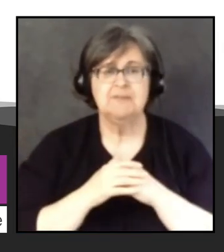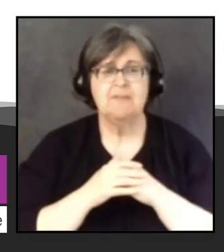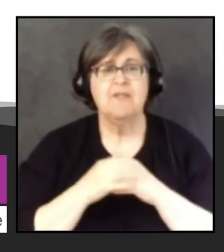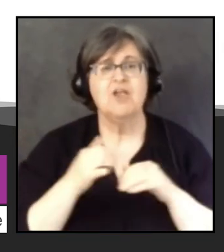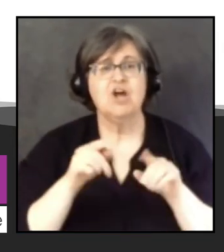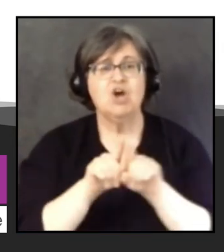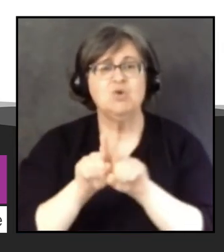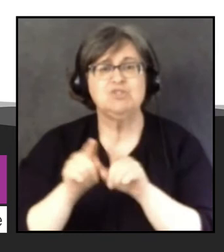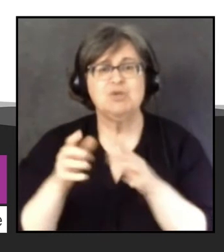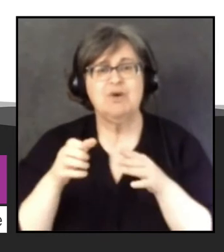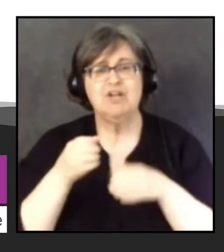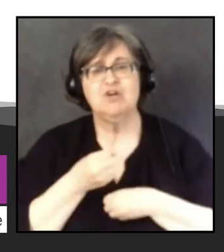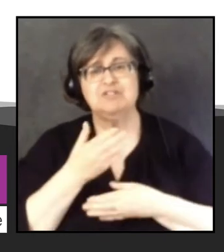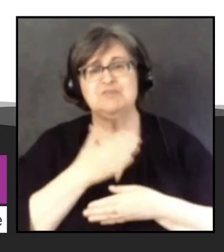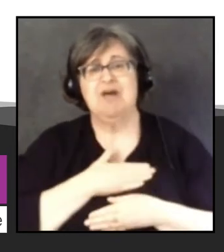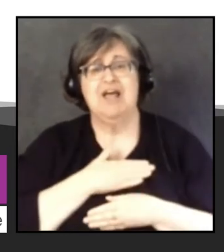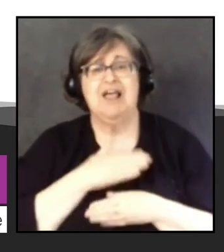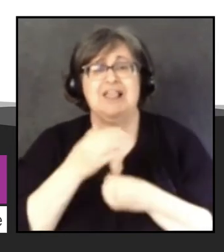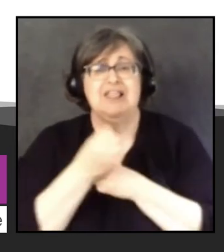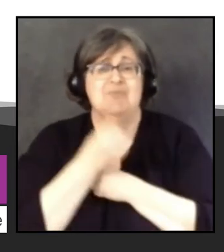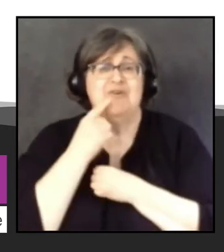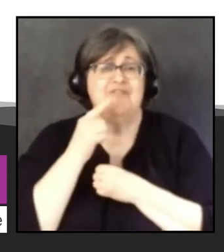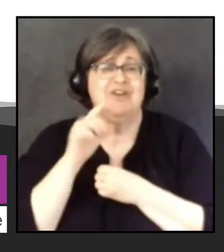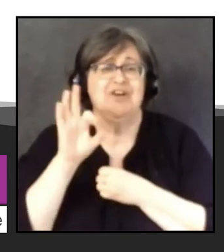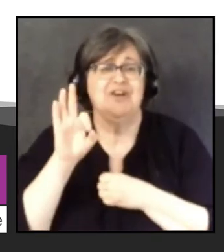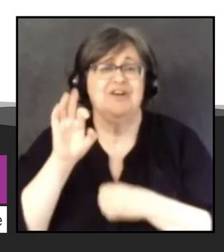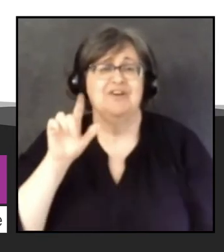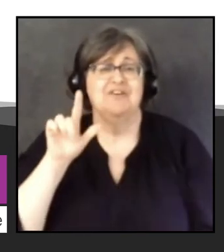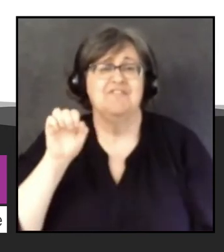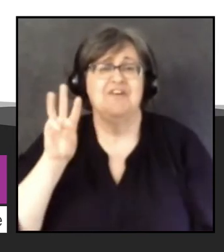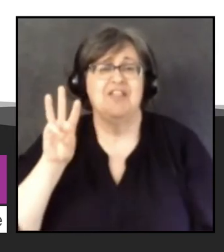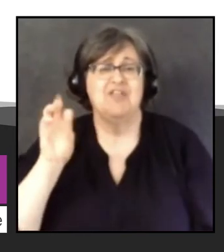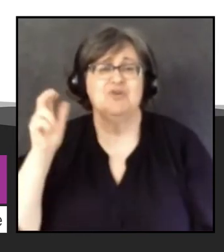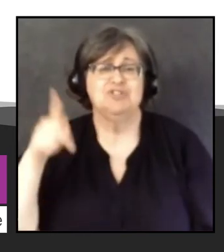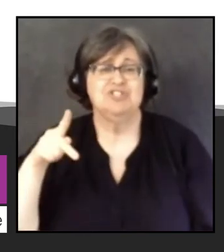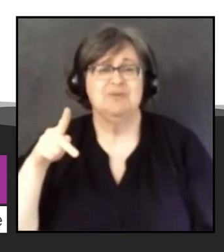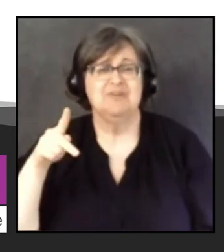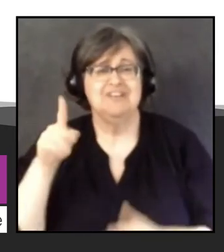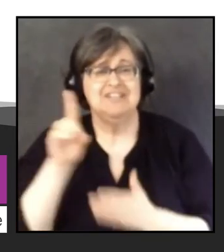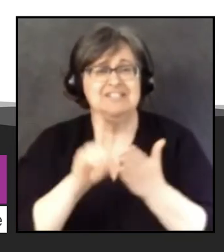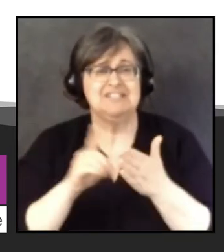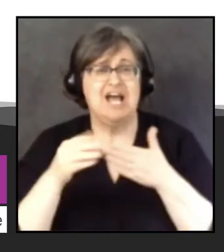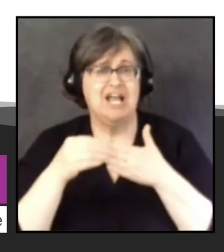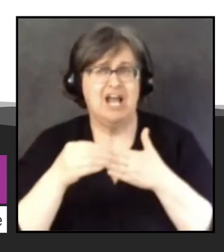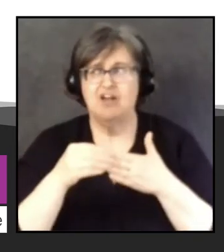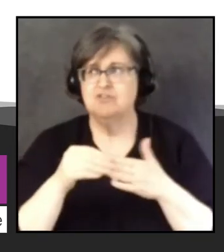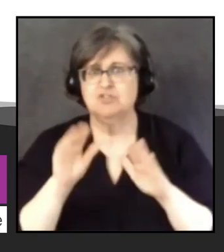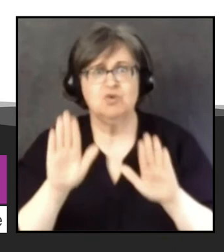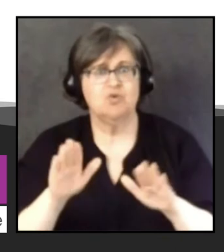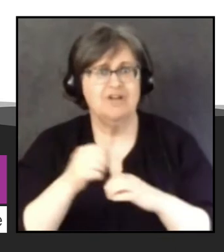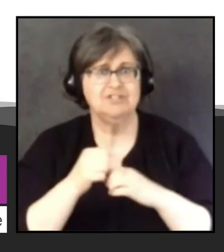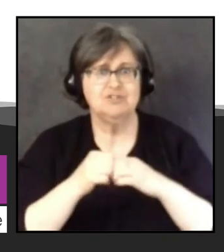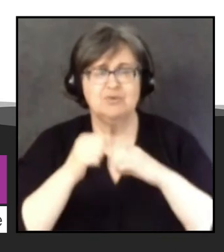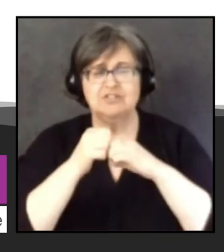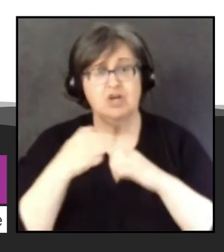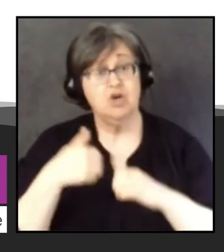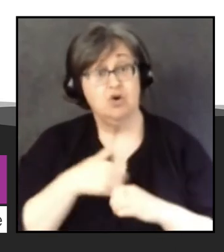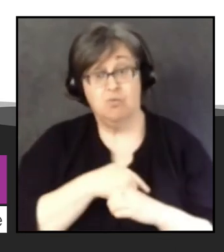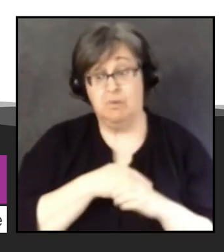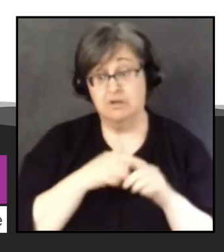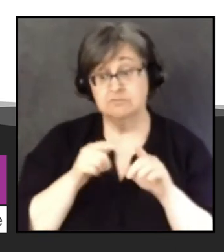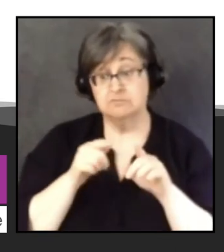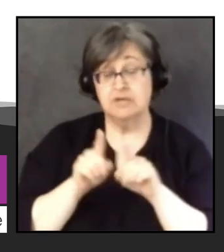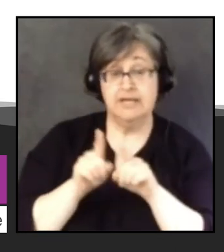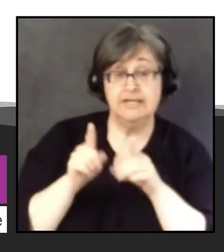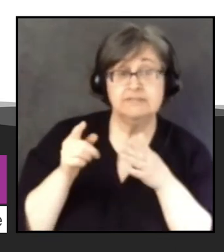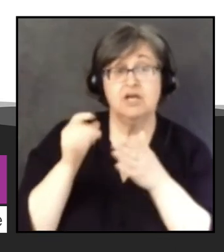And I also just want to express my love for the Fellowship Design Guide. It's a great framework. And we as artists and fellows